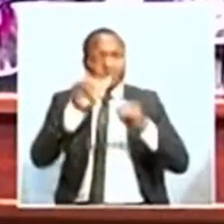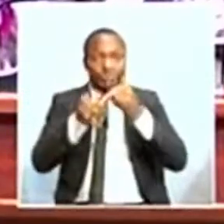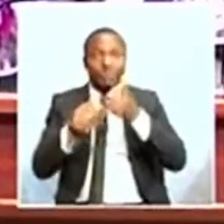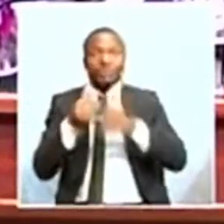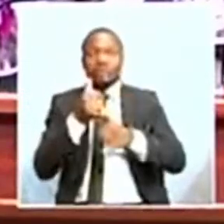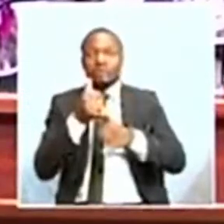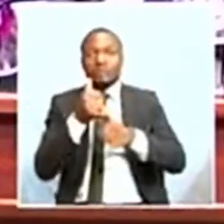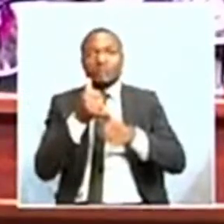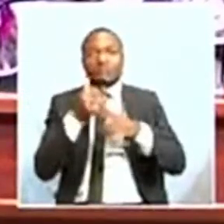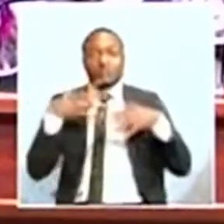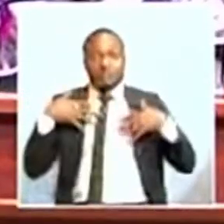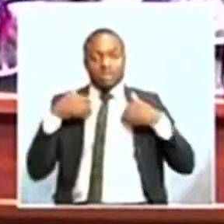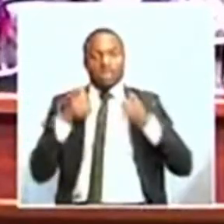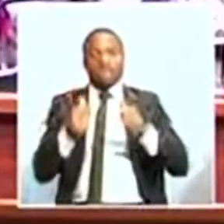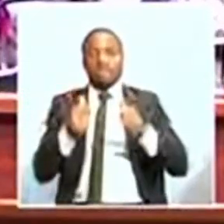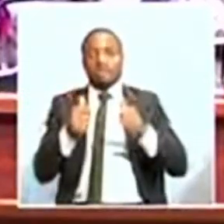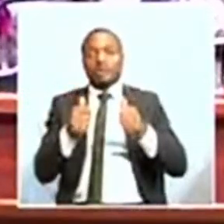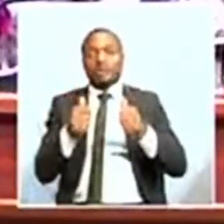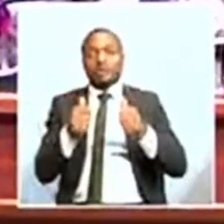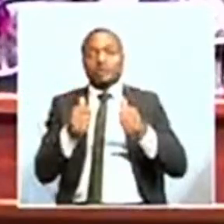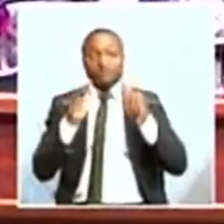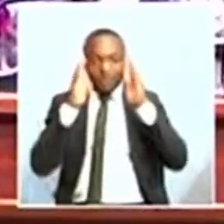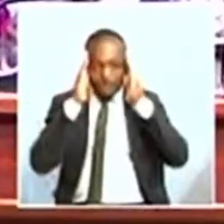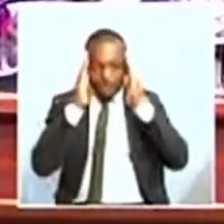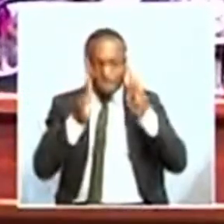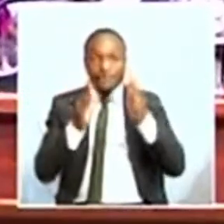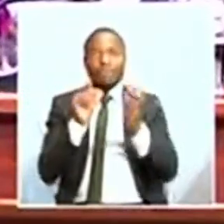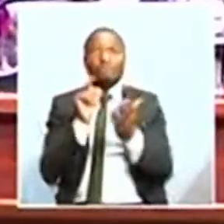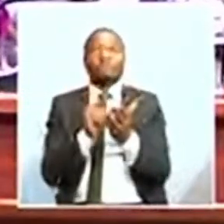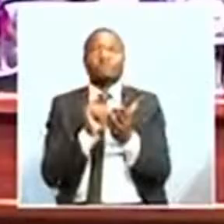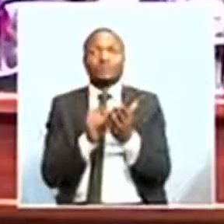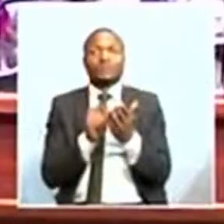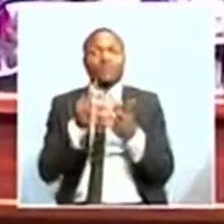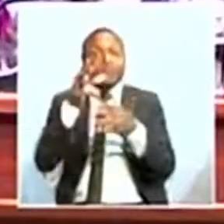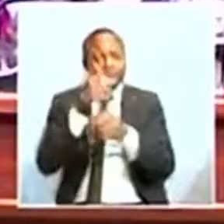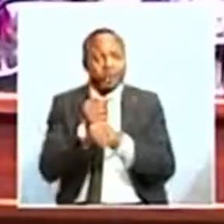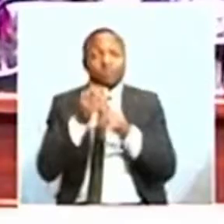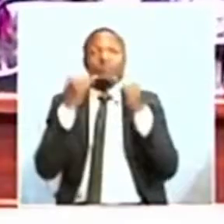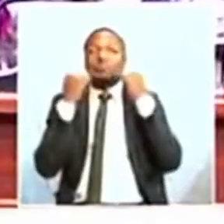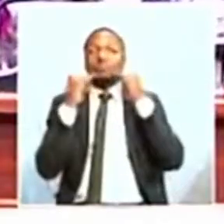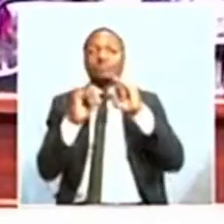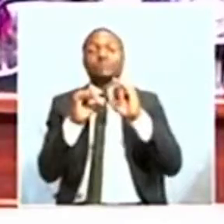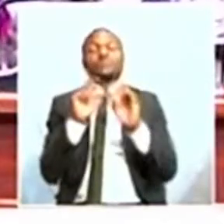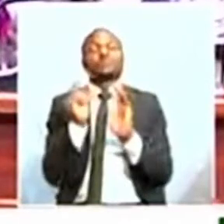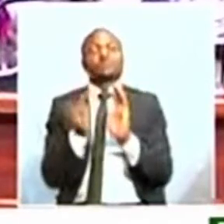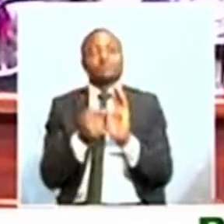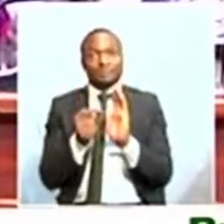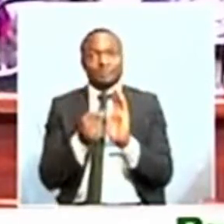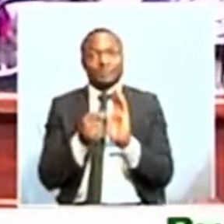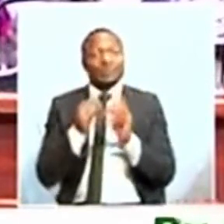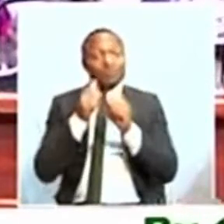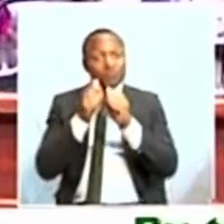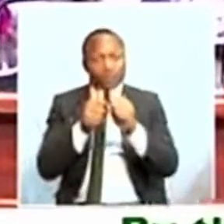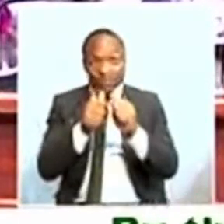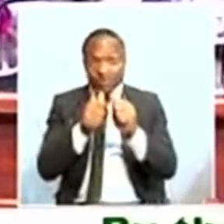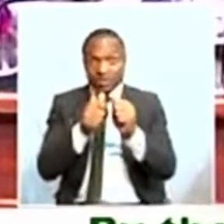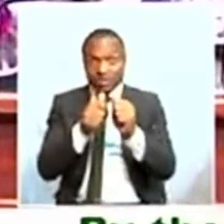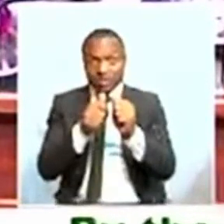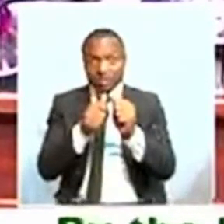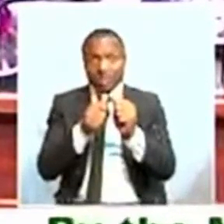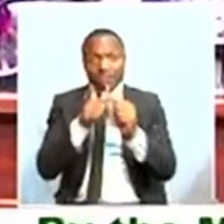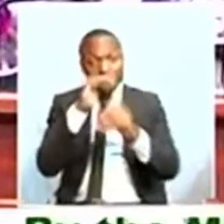for medical attention. Upon receipt of this notification, and as per established practice and